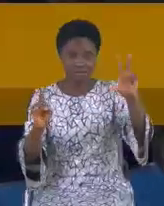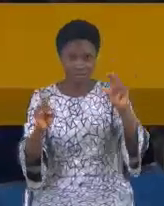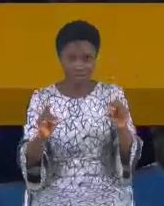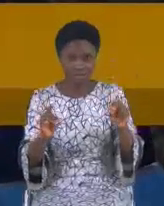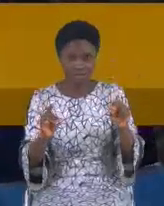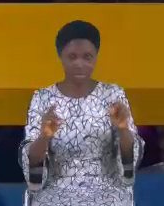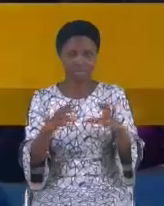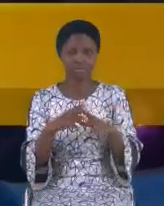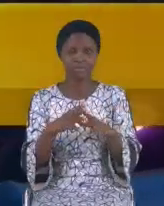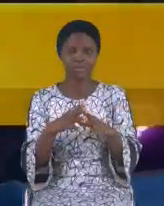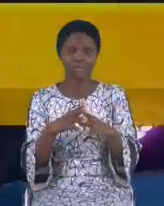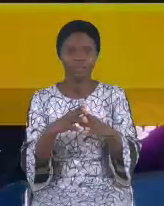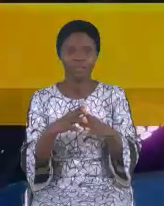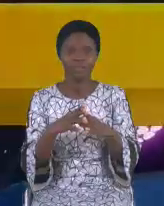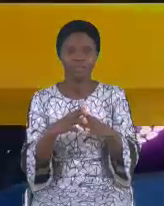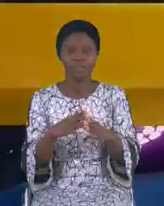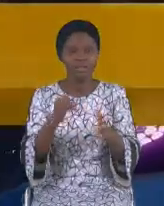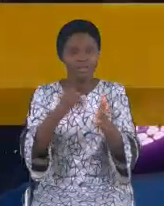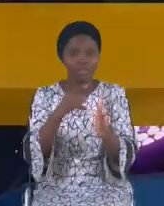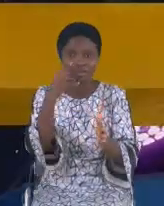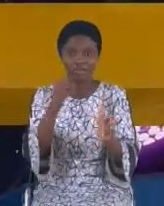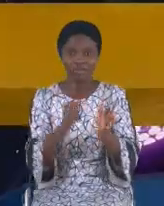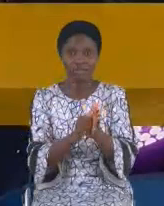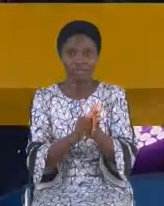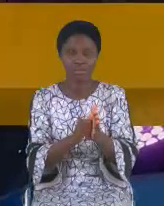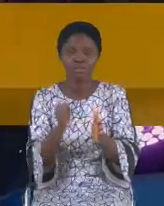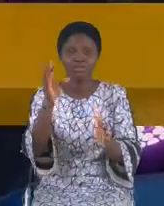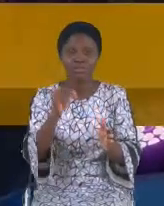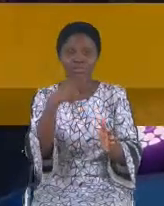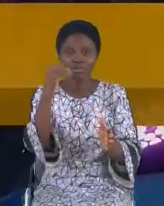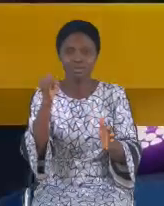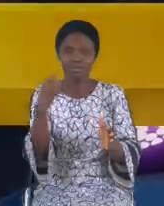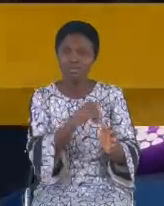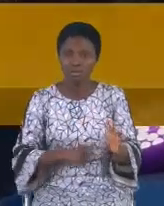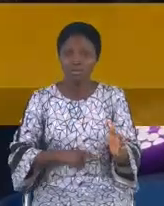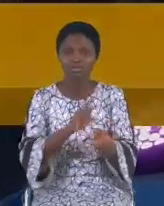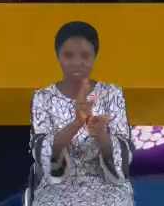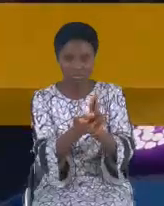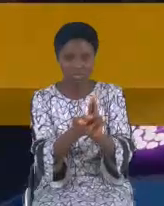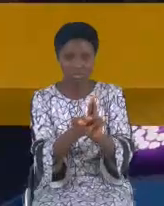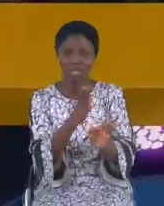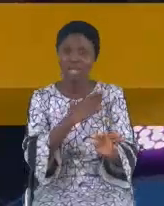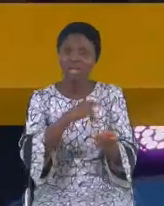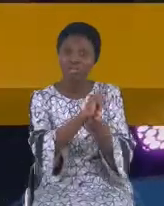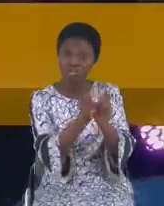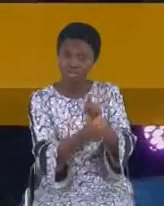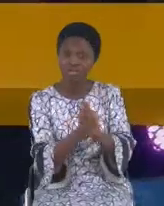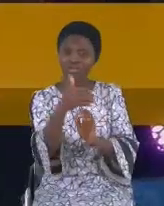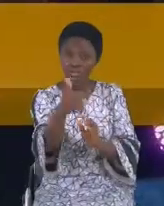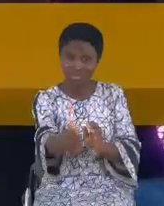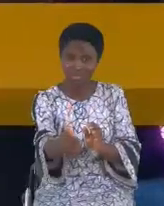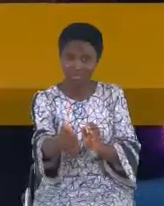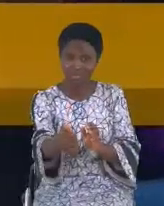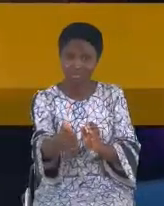verse 30. It says, thus saith the Lord, repent and turn yourselves